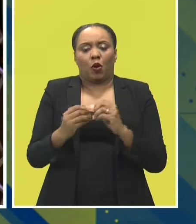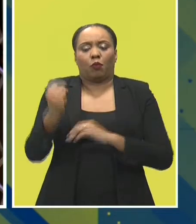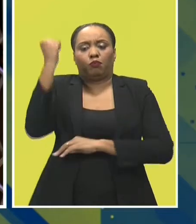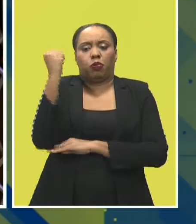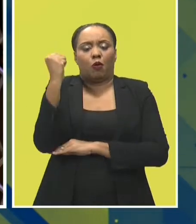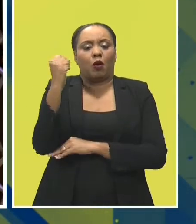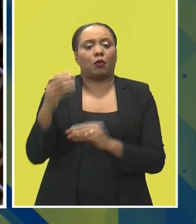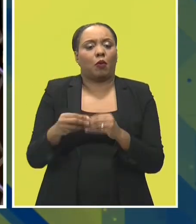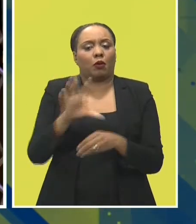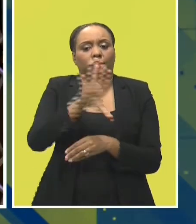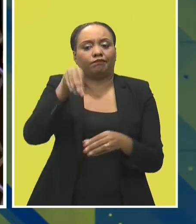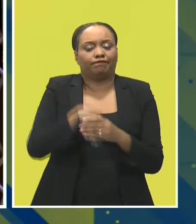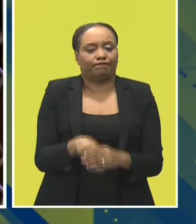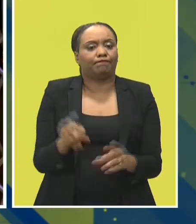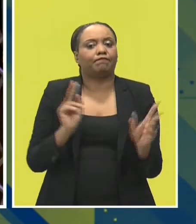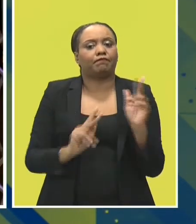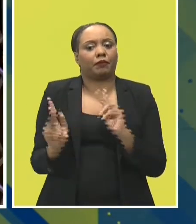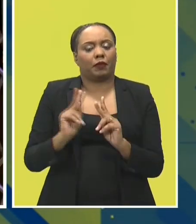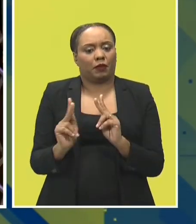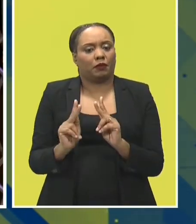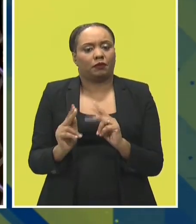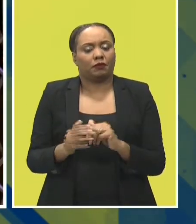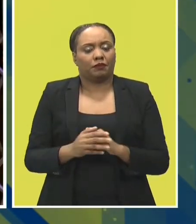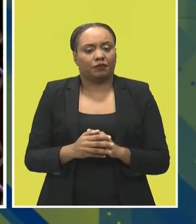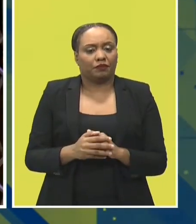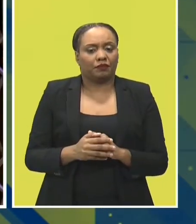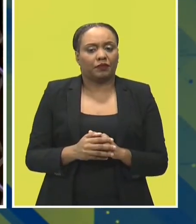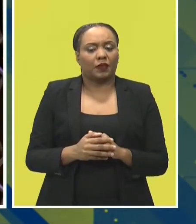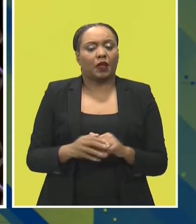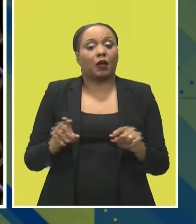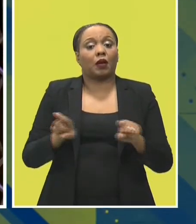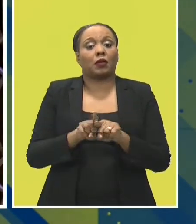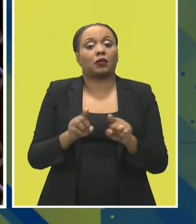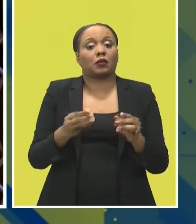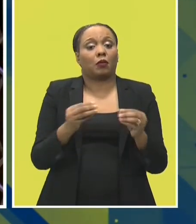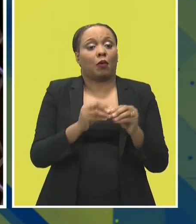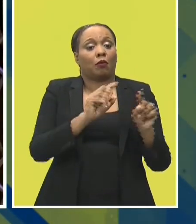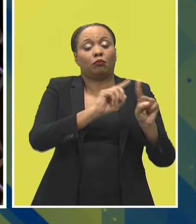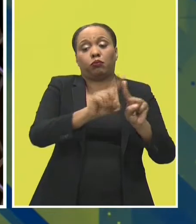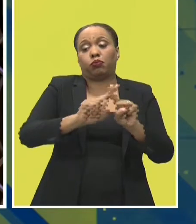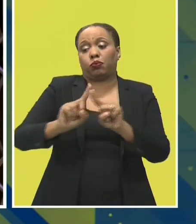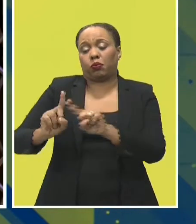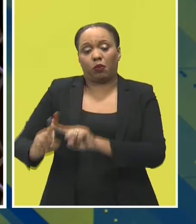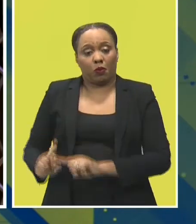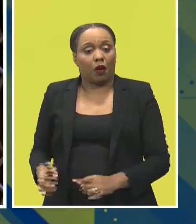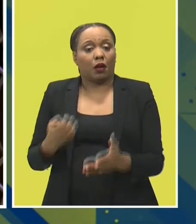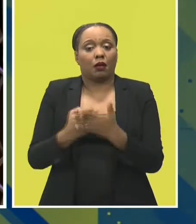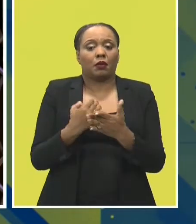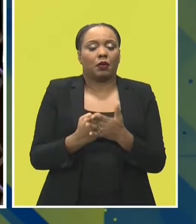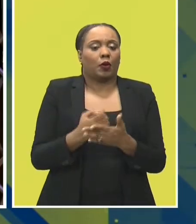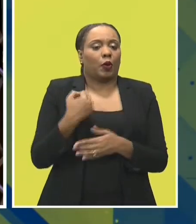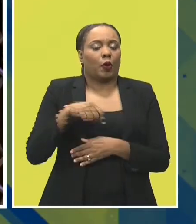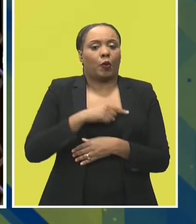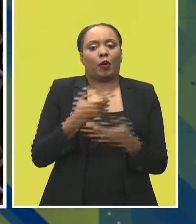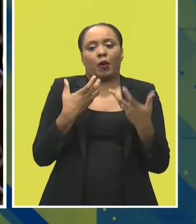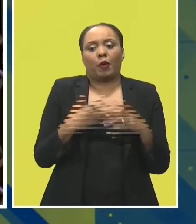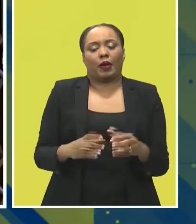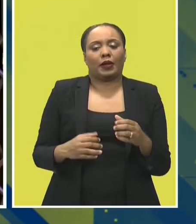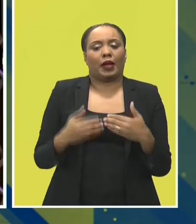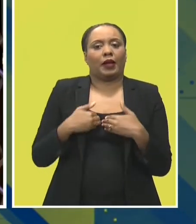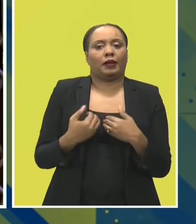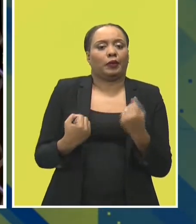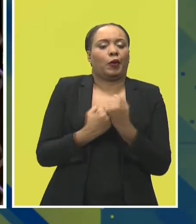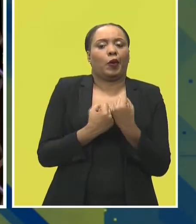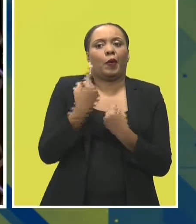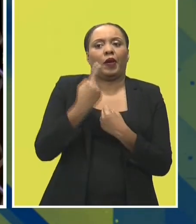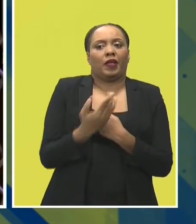inclusiveness of the people who have harder lives, and more diversified economy so that we don't stand on one leg and when the wind